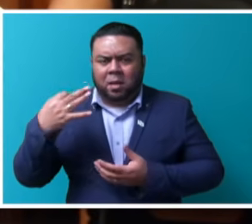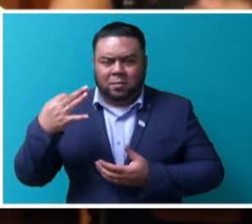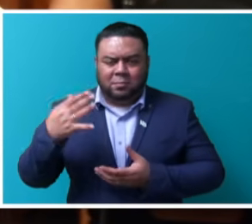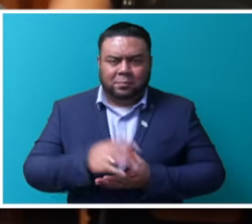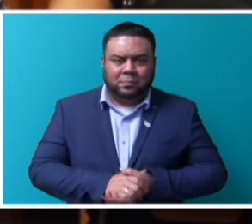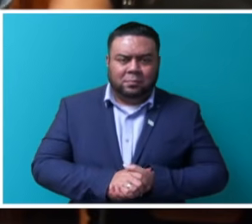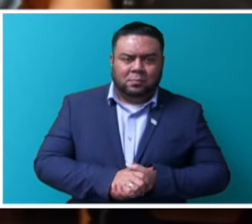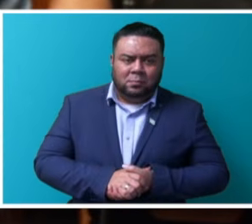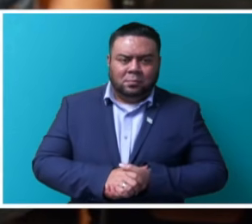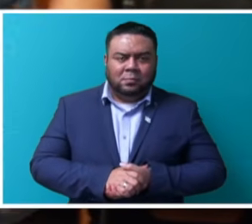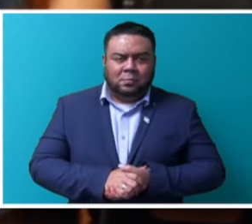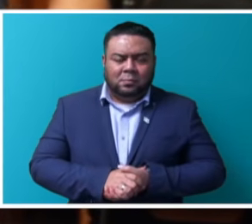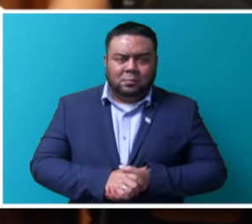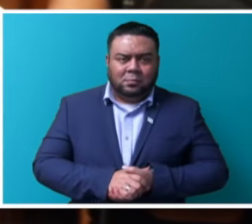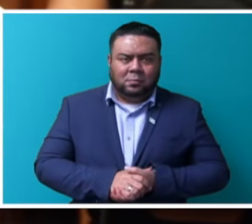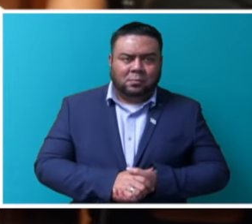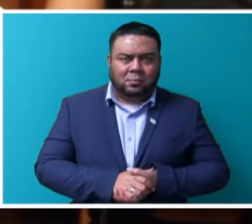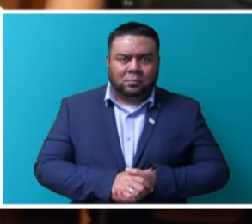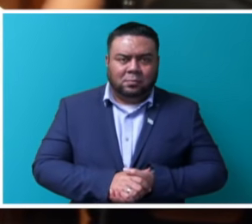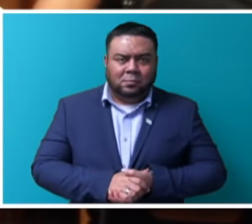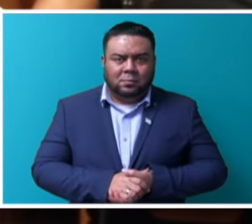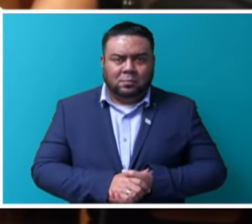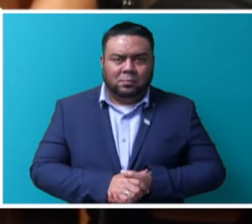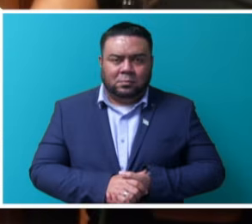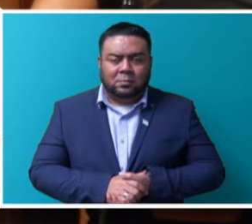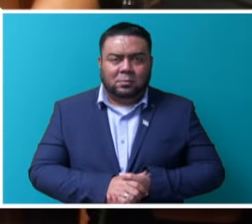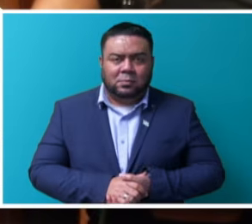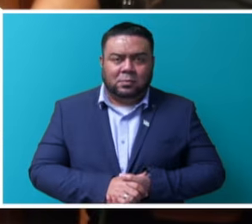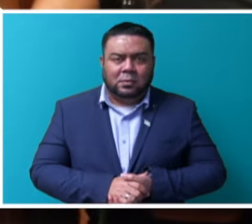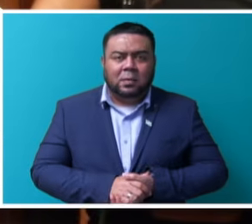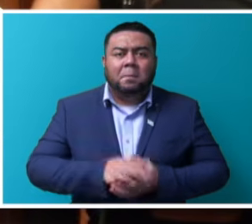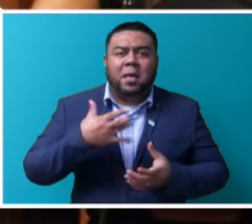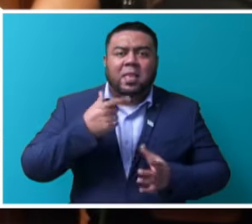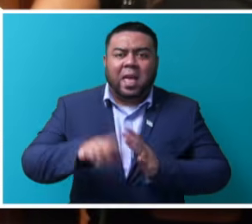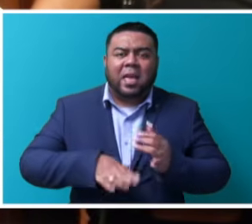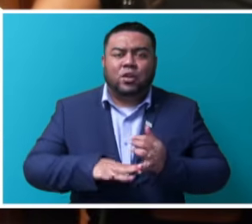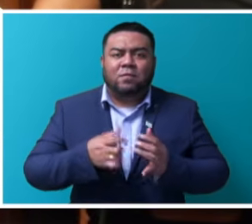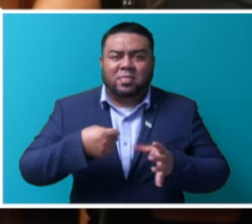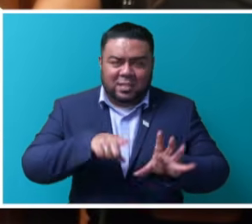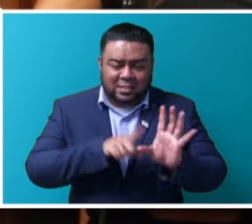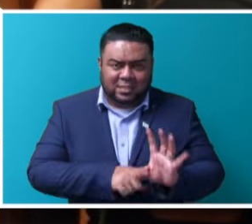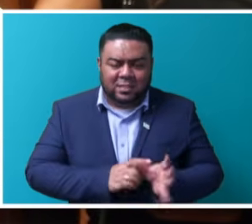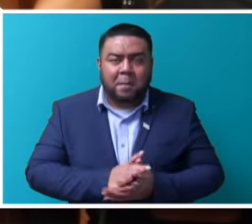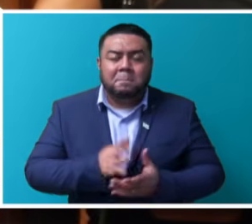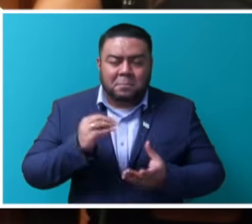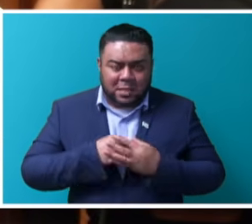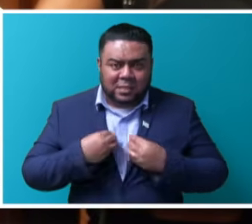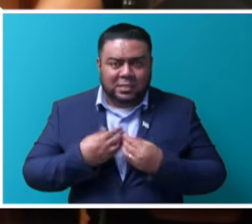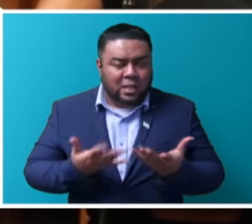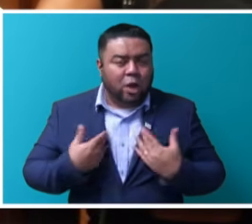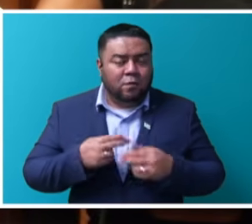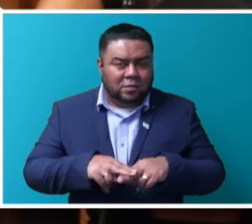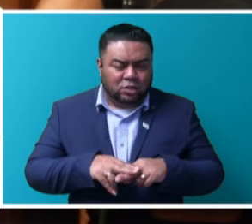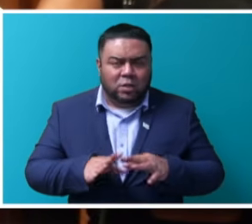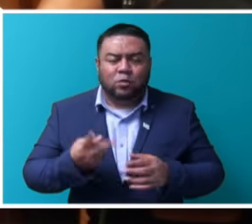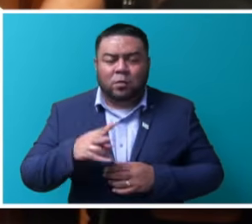and time-consuming area of service delivery. By the end of this year, Business Now Fiji will offer 25